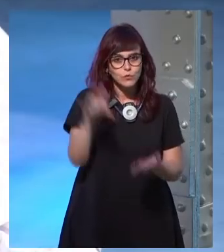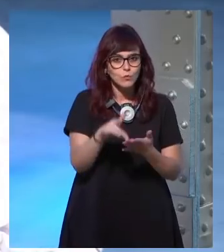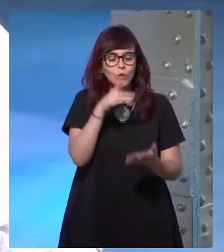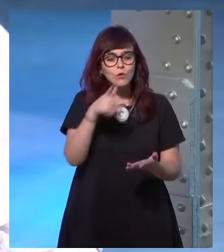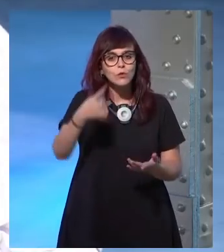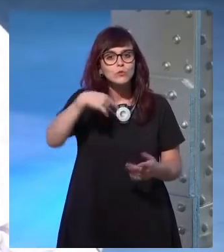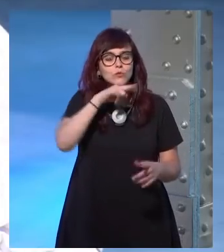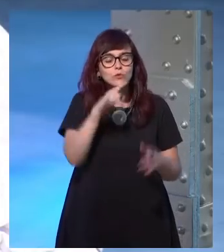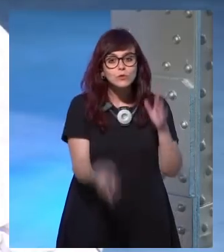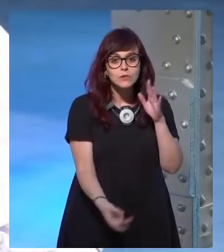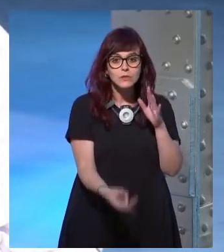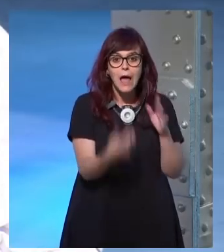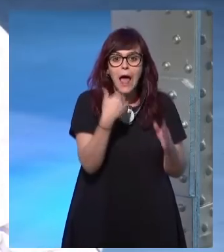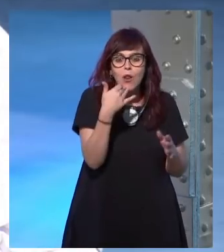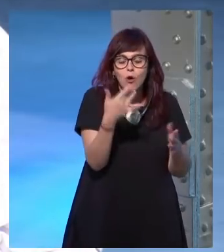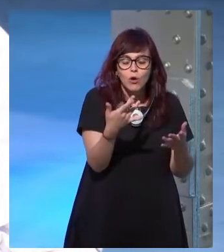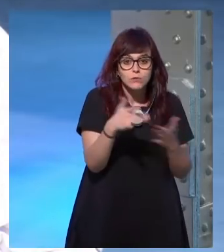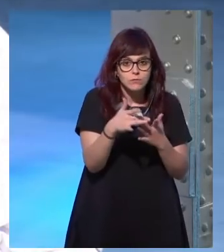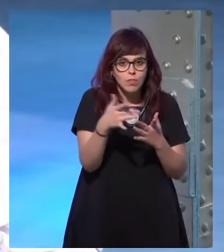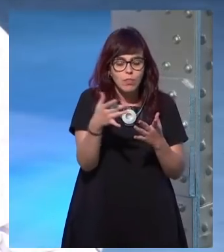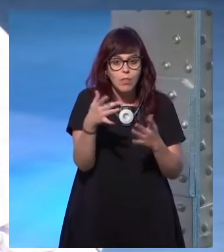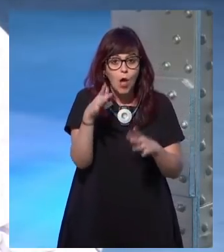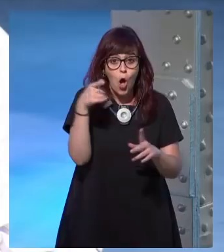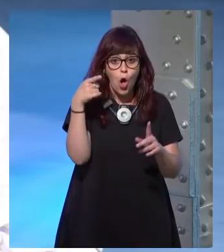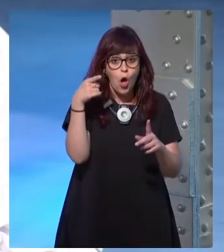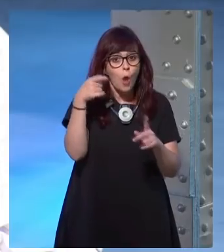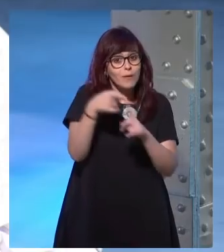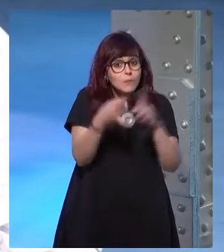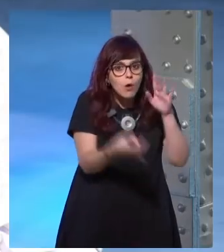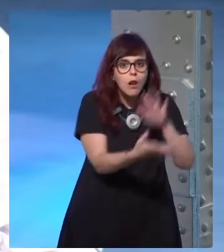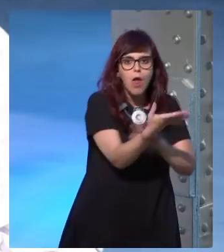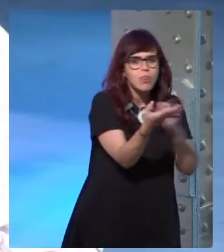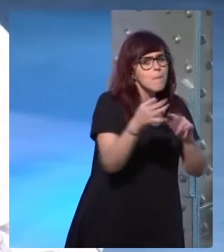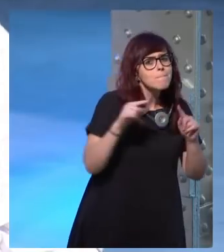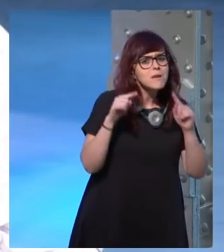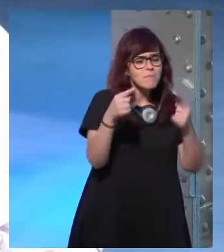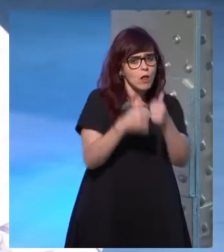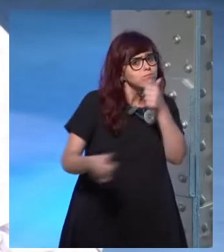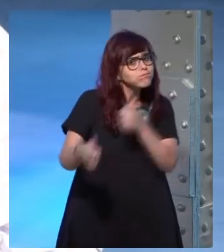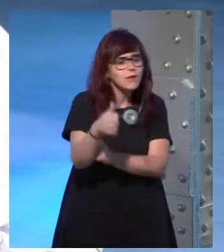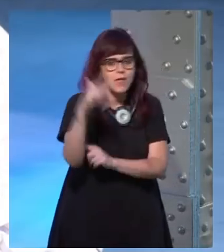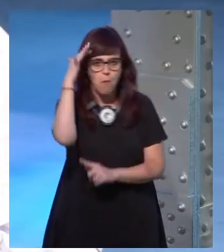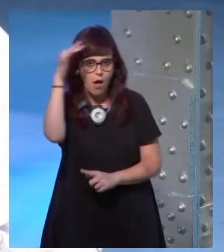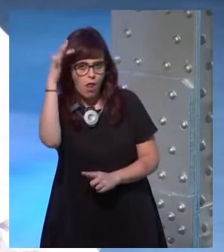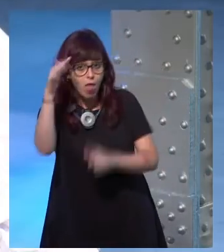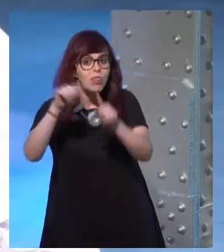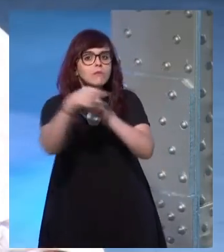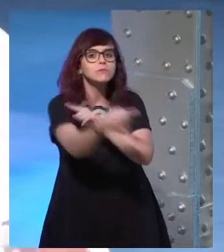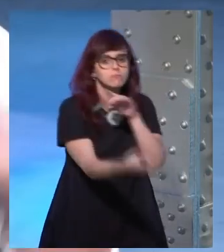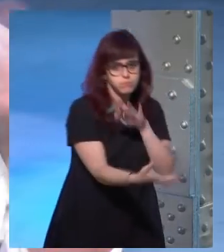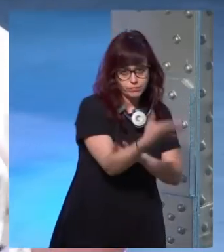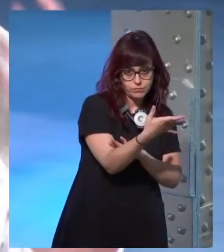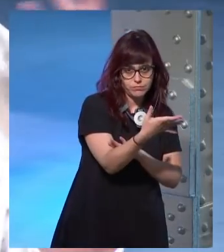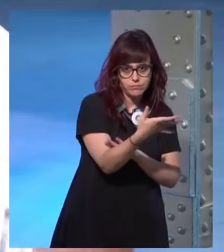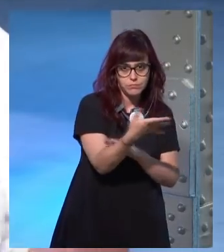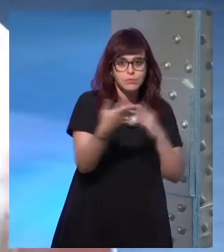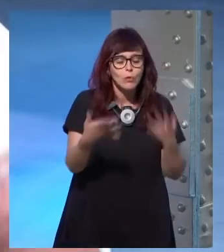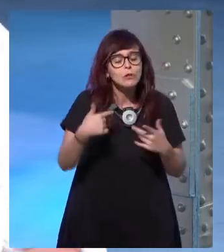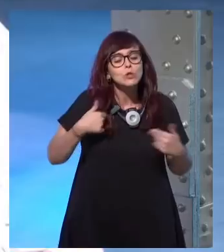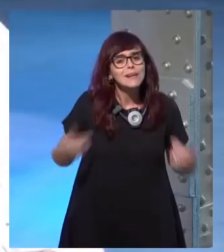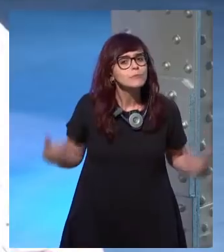imagine. And I feel that my responsibility a lot of the time as a writer is to show you the way that the world